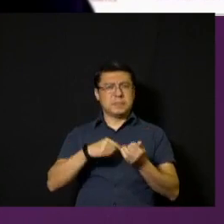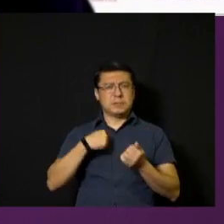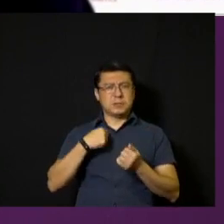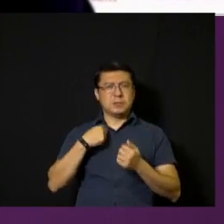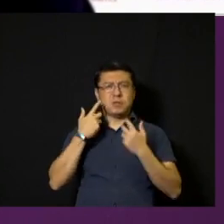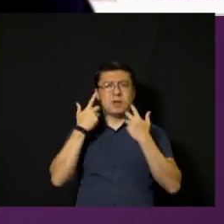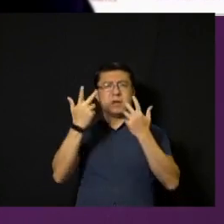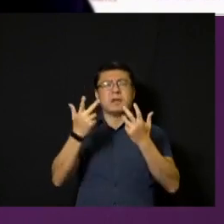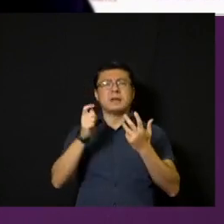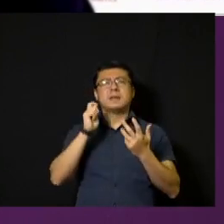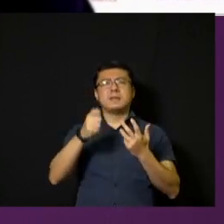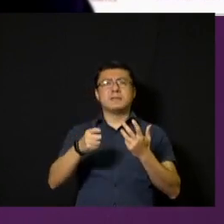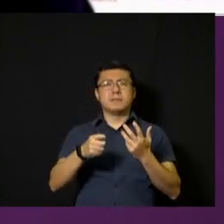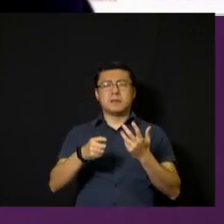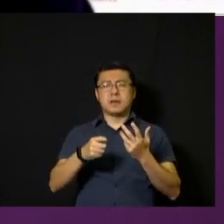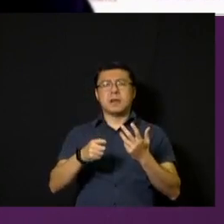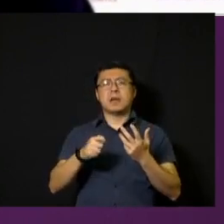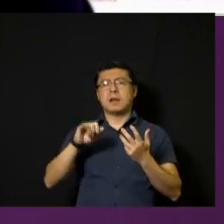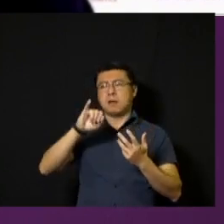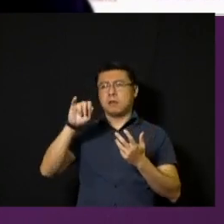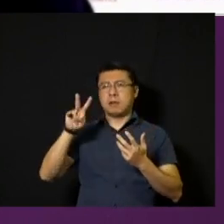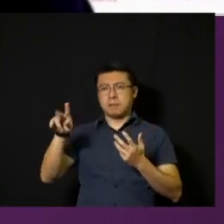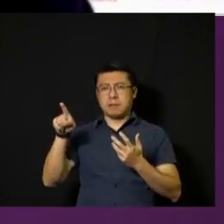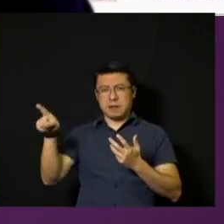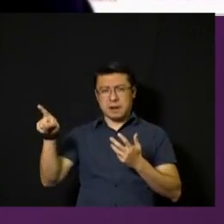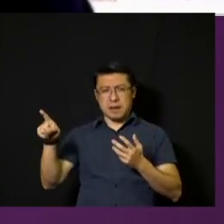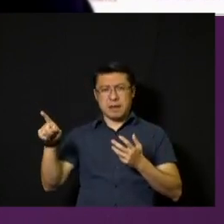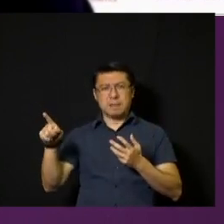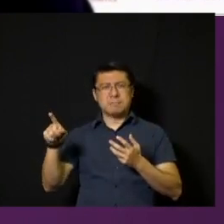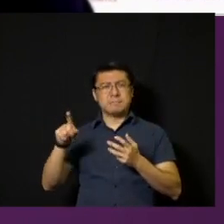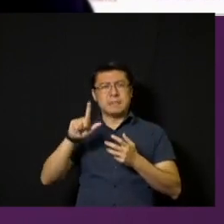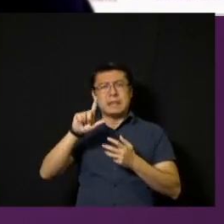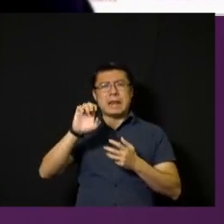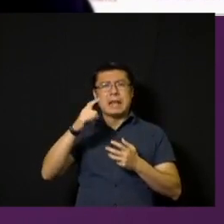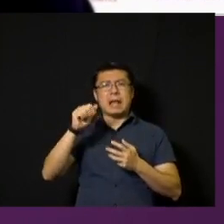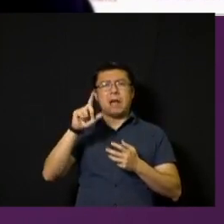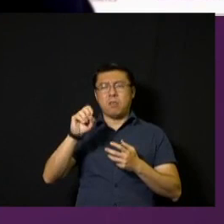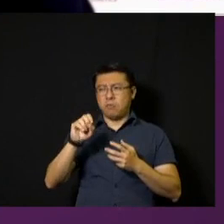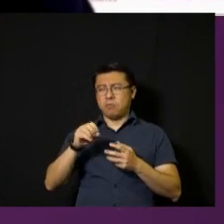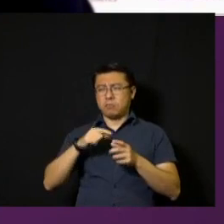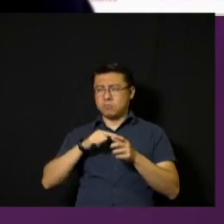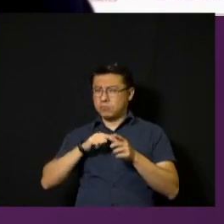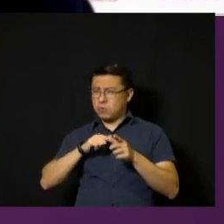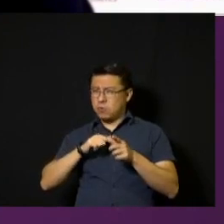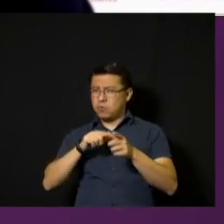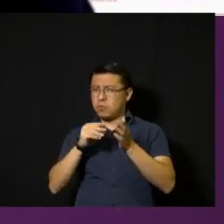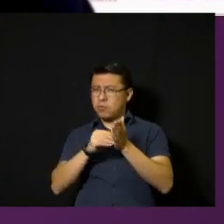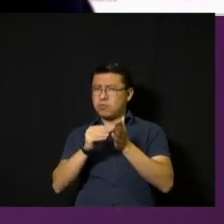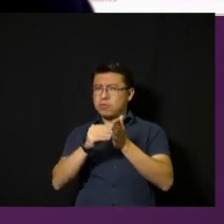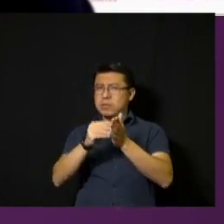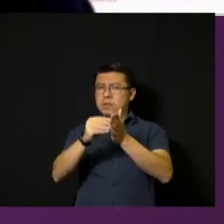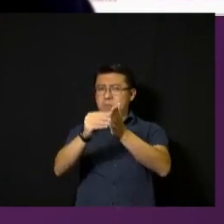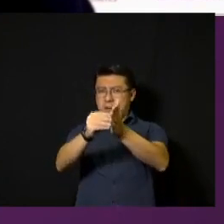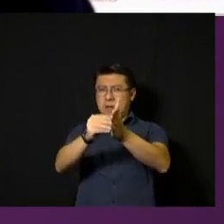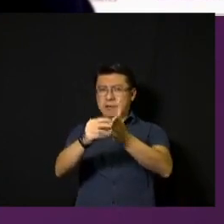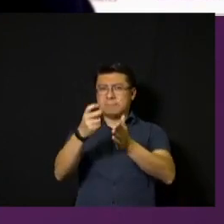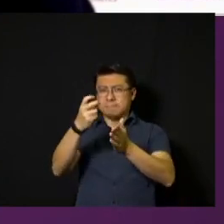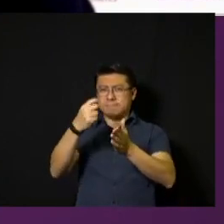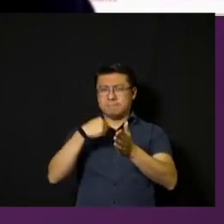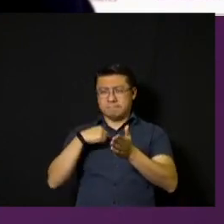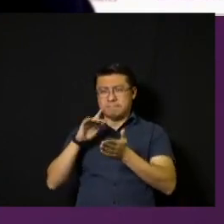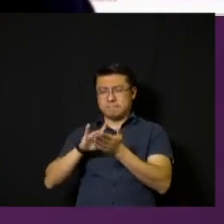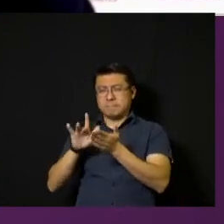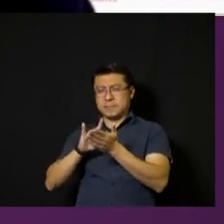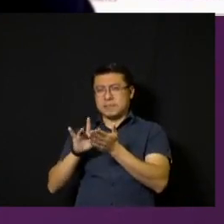there. For me, is continuing with the Jorge Vergara legacy to honor what Jorge built